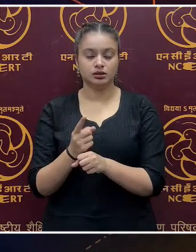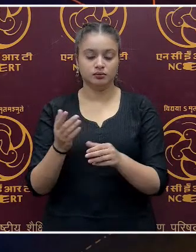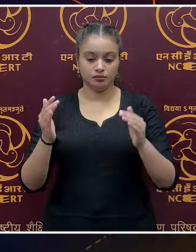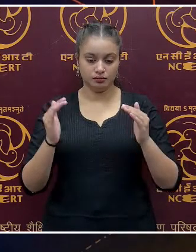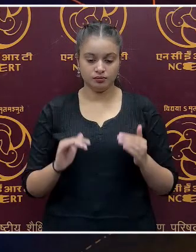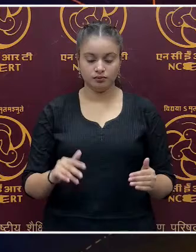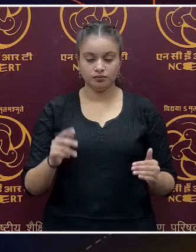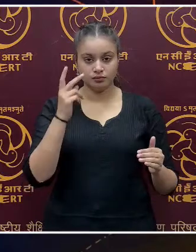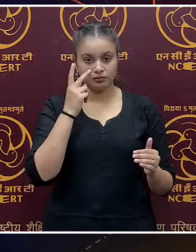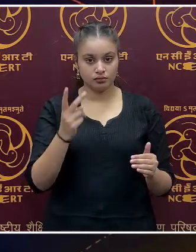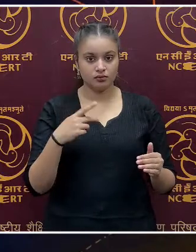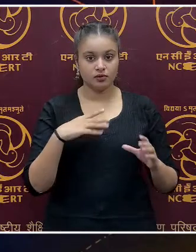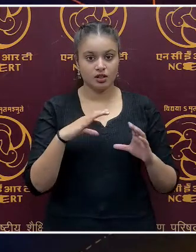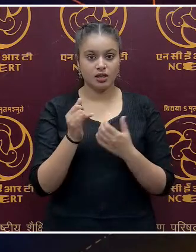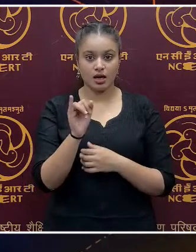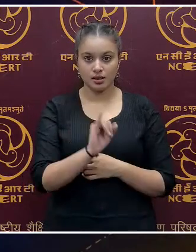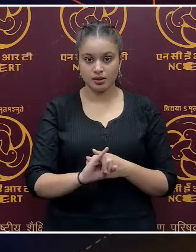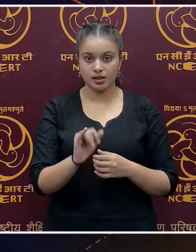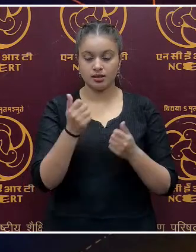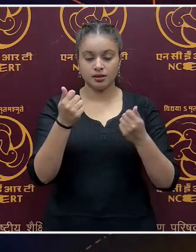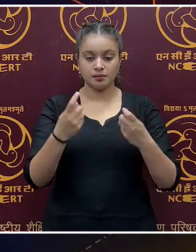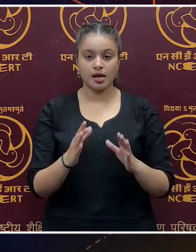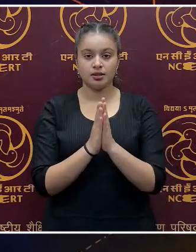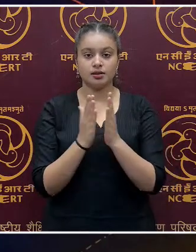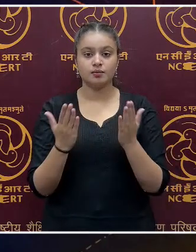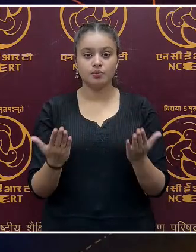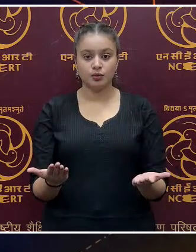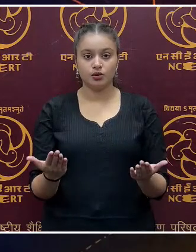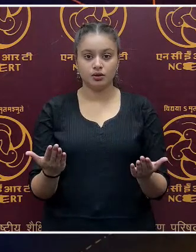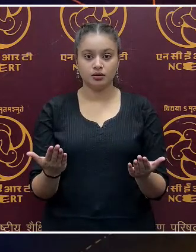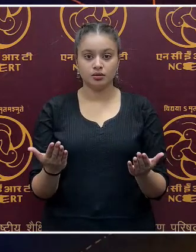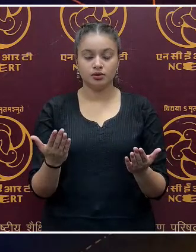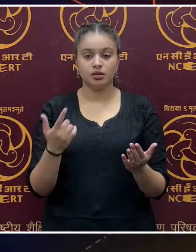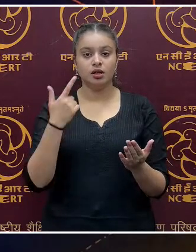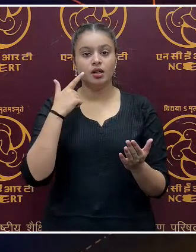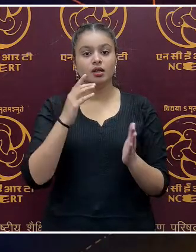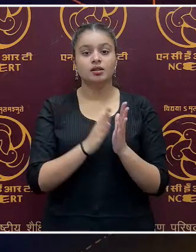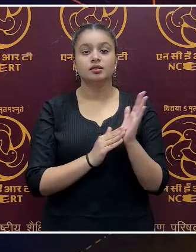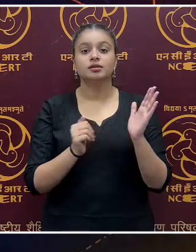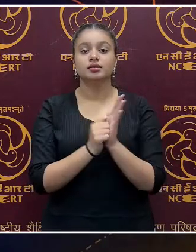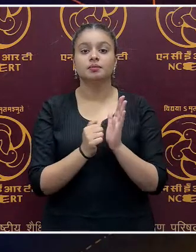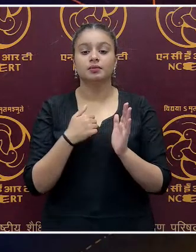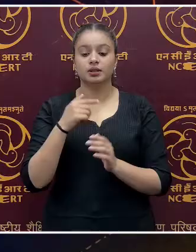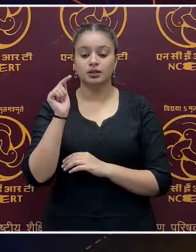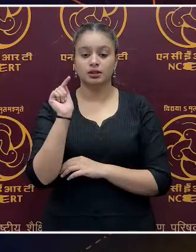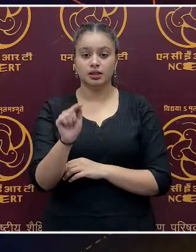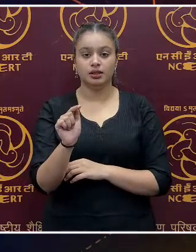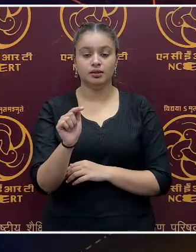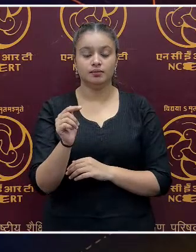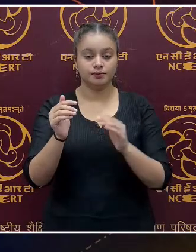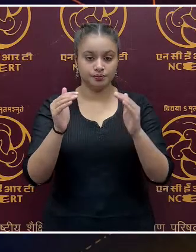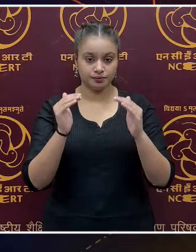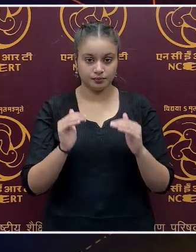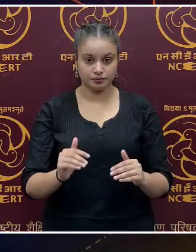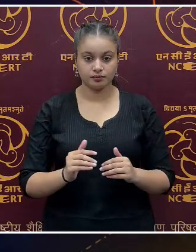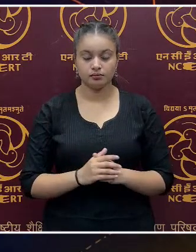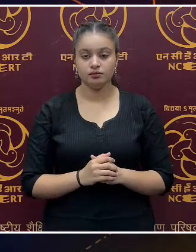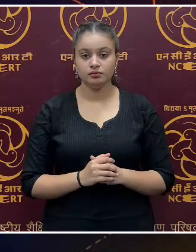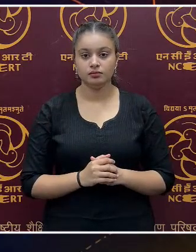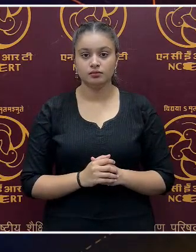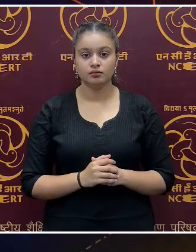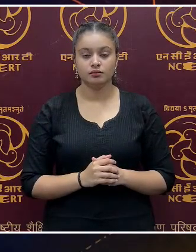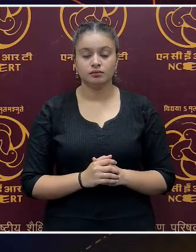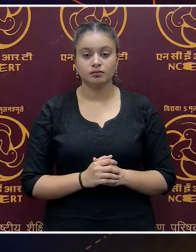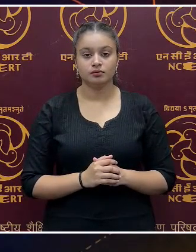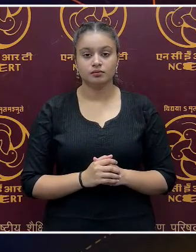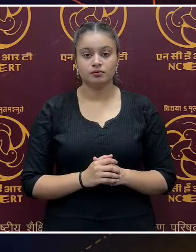see here grade 6 mathematics textbook icon. We have to click on there. Then as a